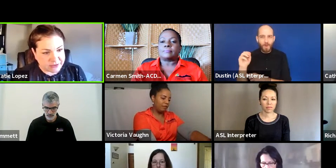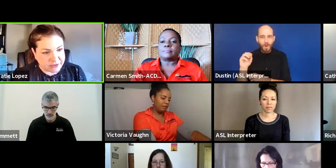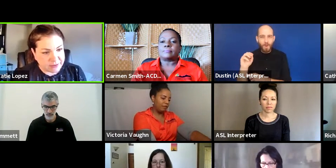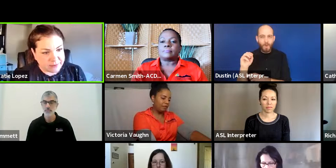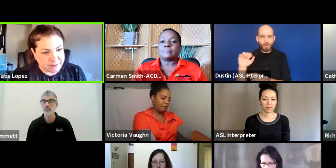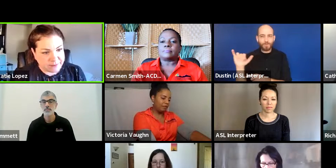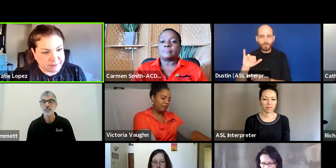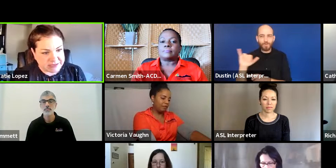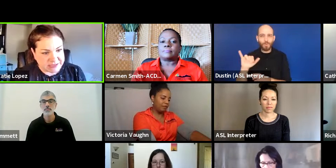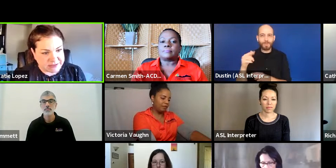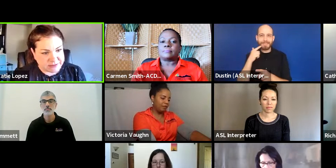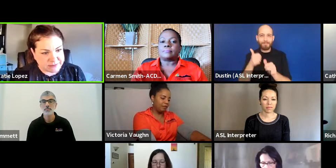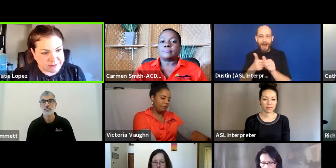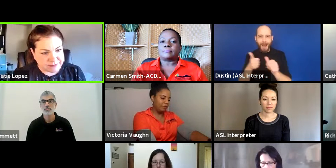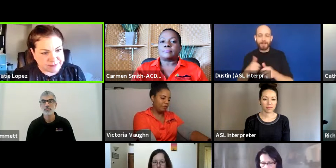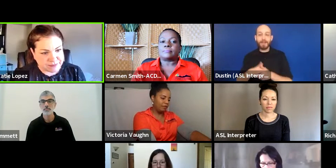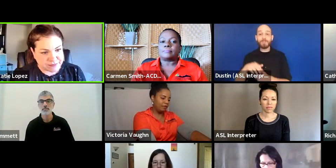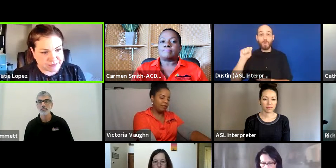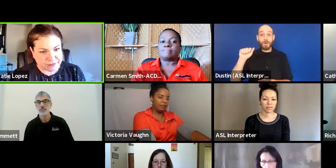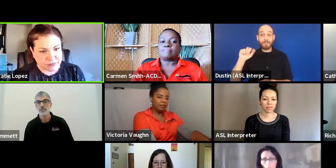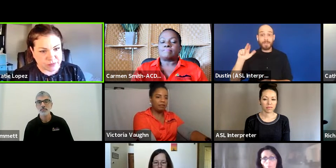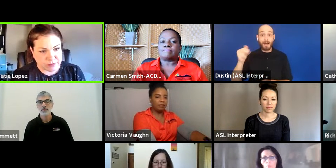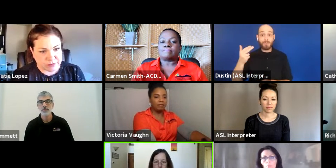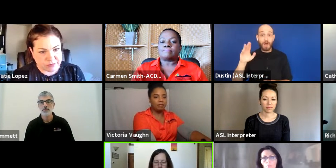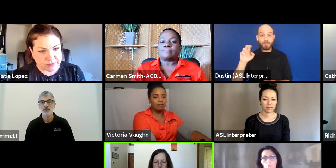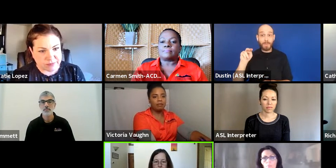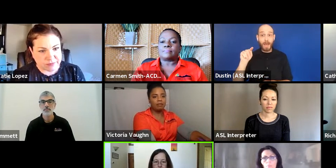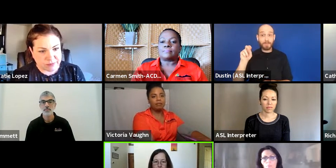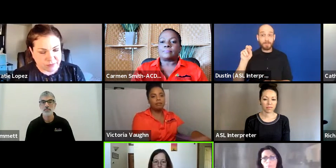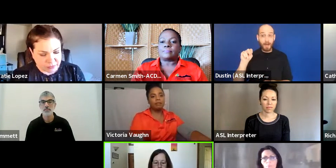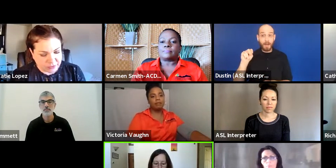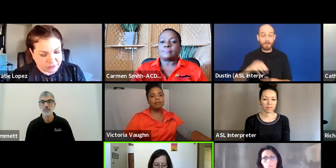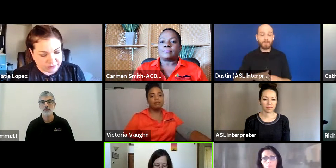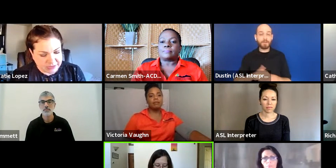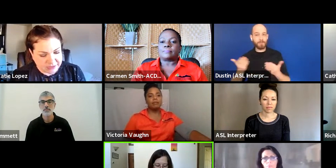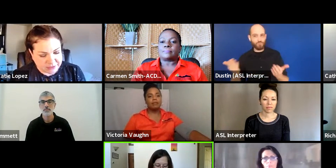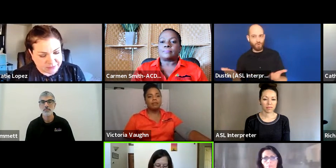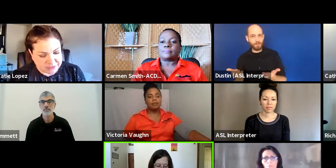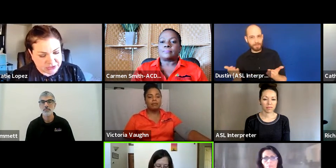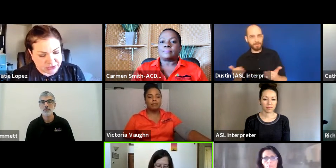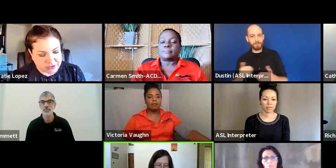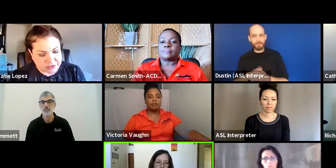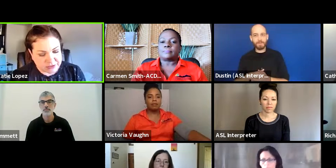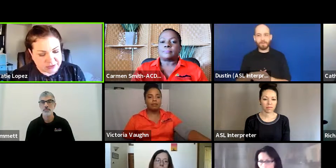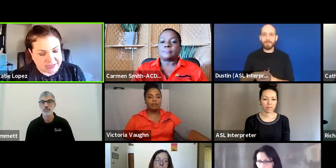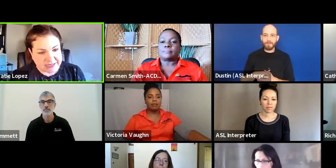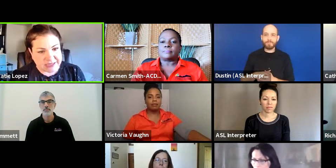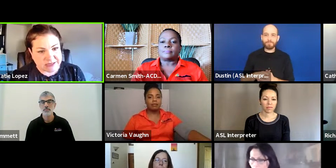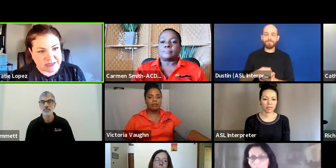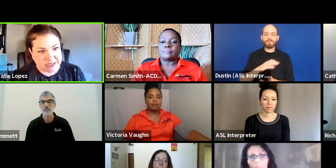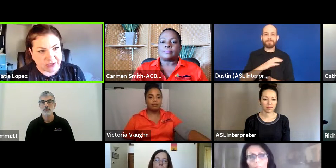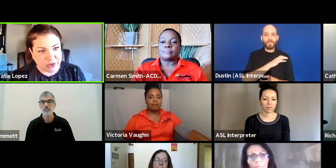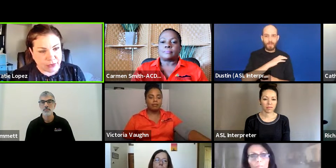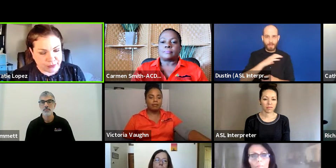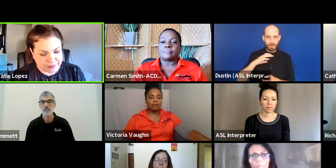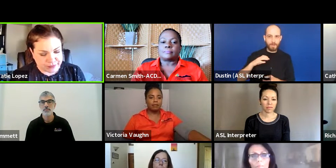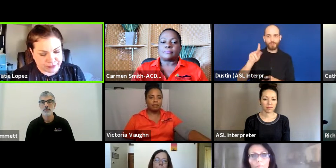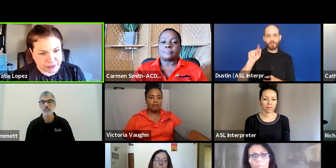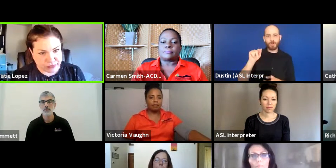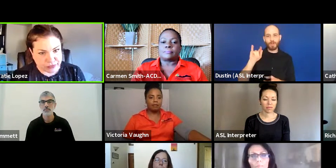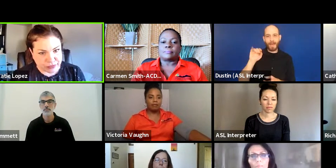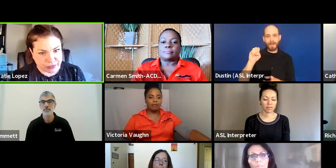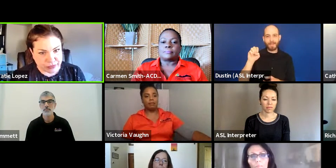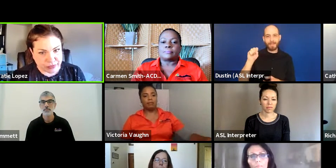are Sarah Benton. Yeah. Present. Okay, Commissioner Katie